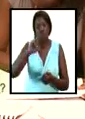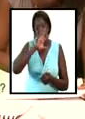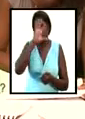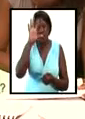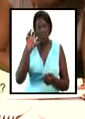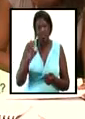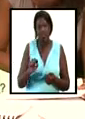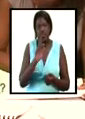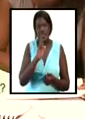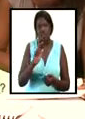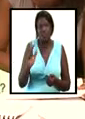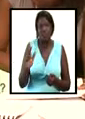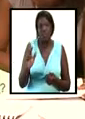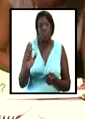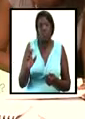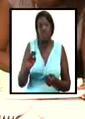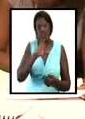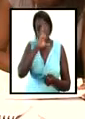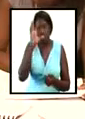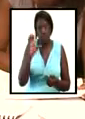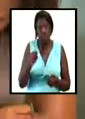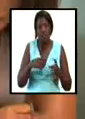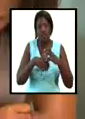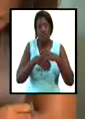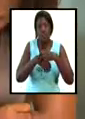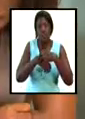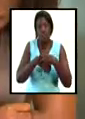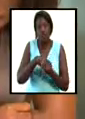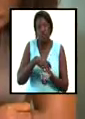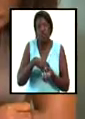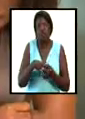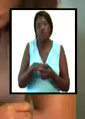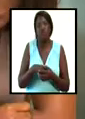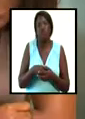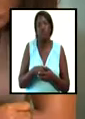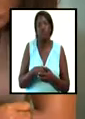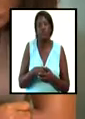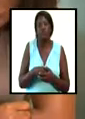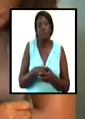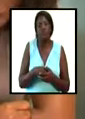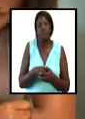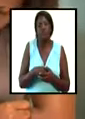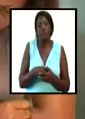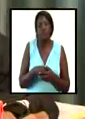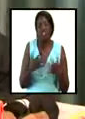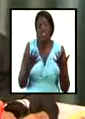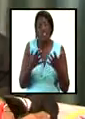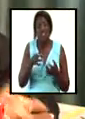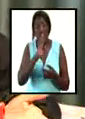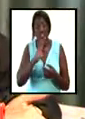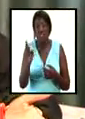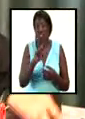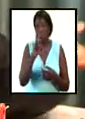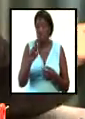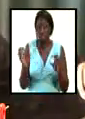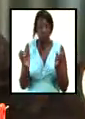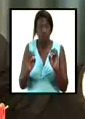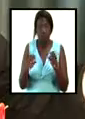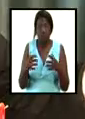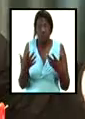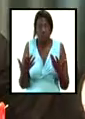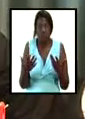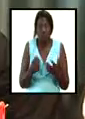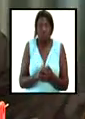for South Africa's failure to win the bid? You never actually answered that question. Oh. Yes, there